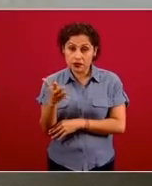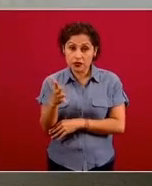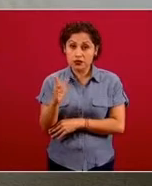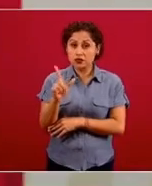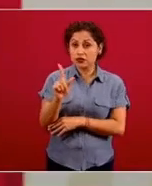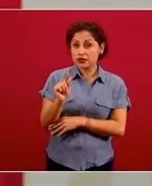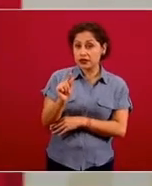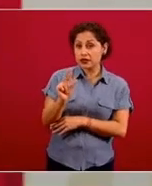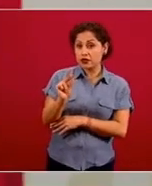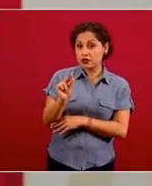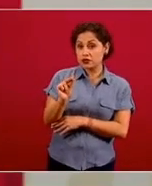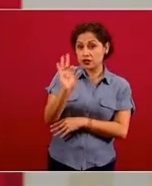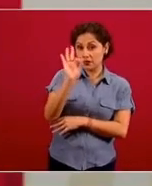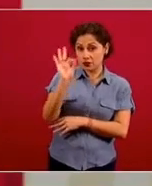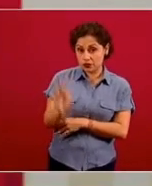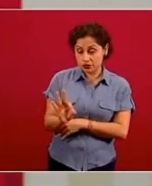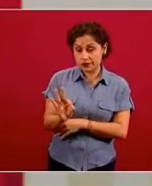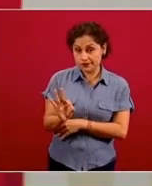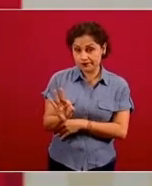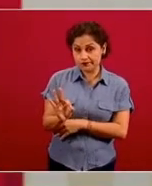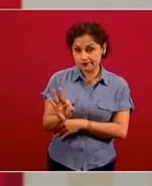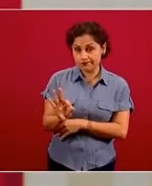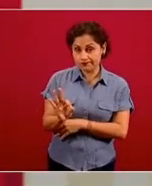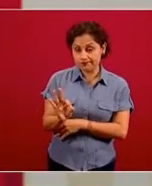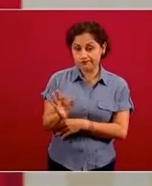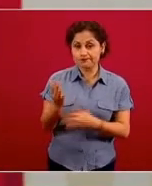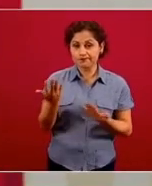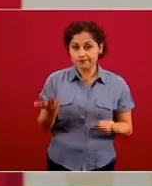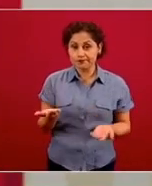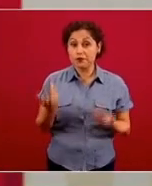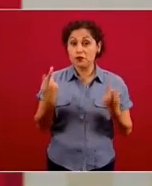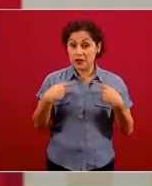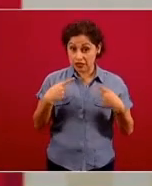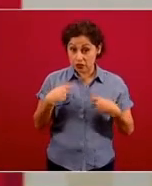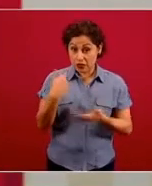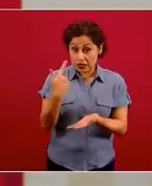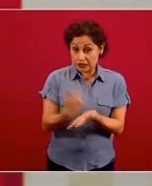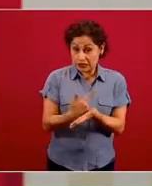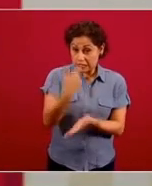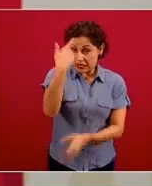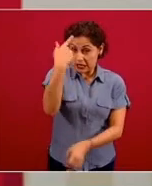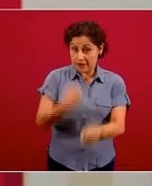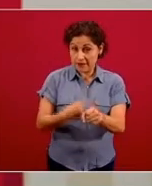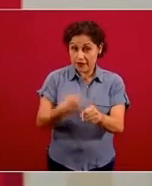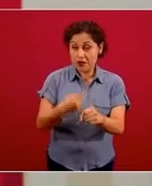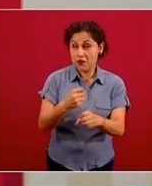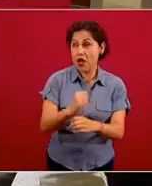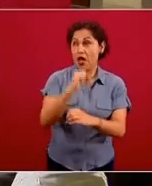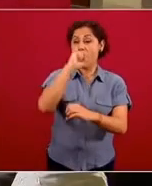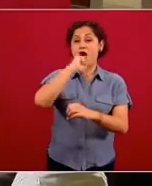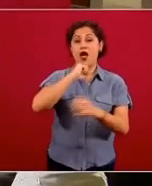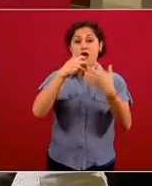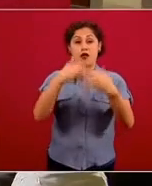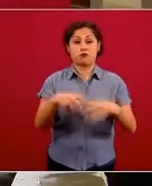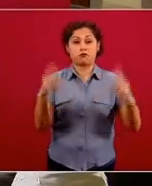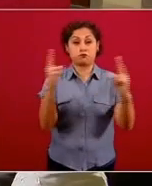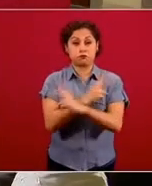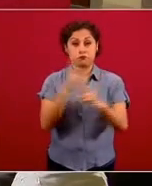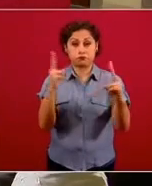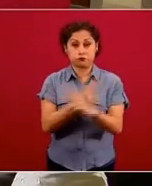state, that could end up being 70 or 80% of people. So people who are critically